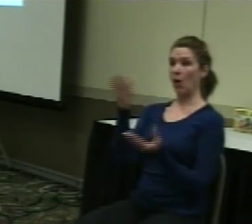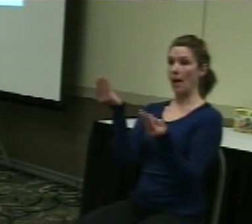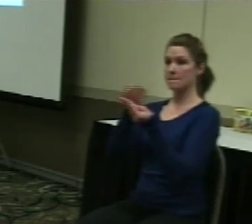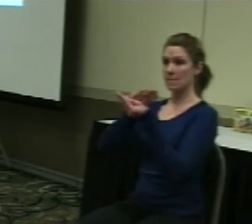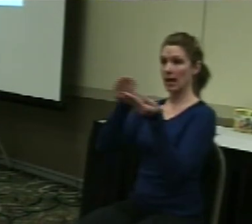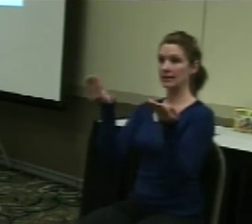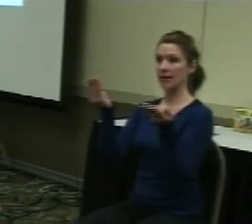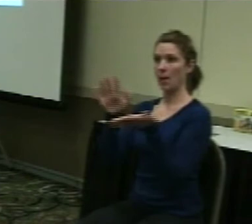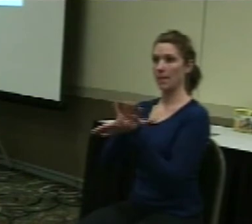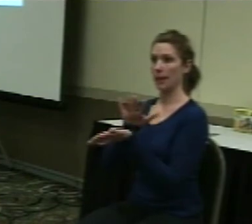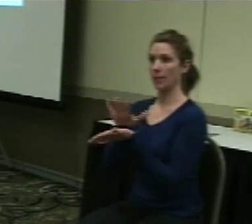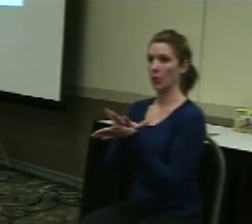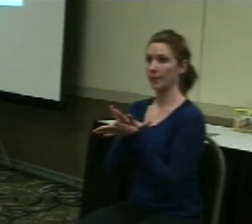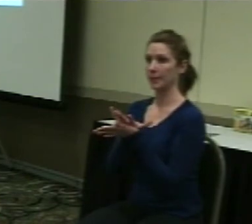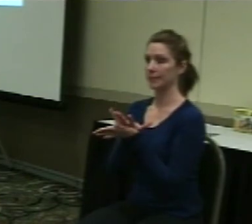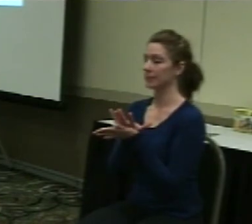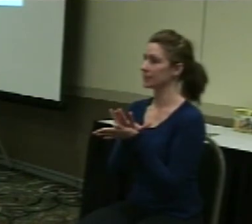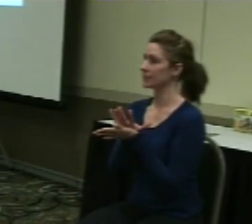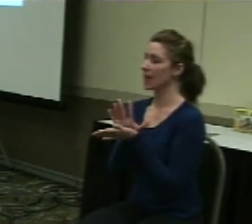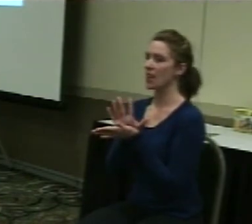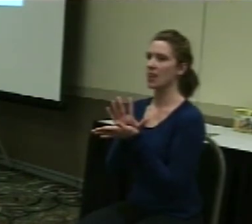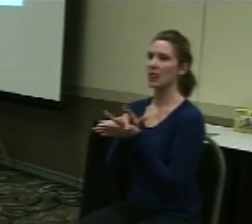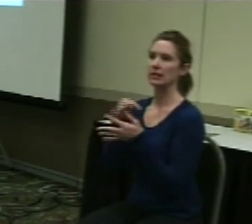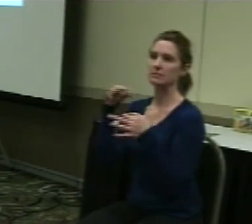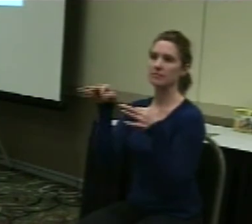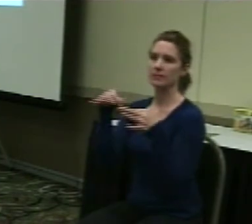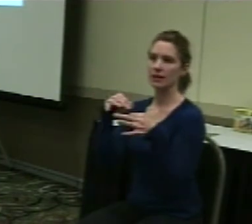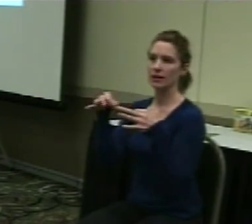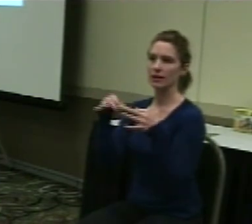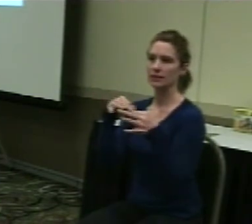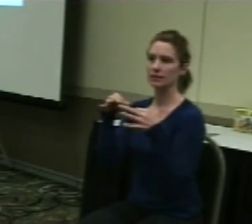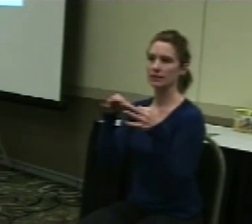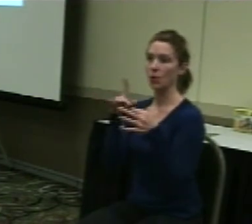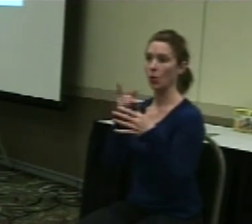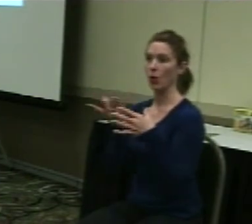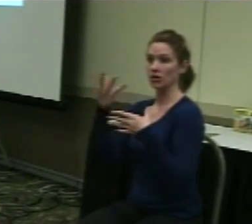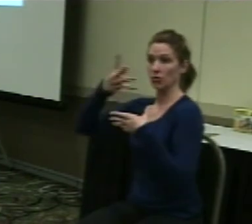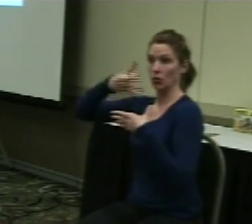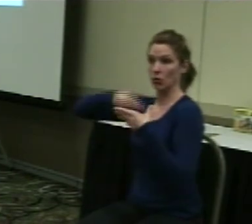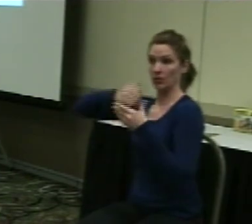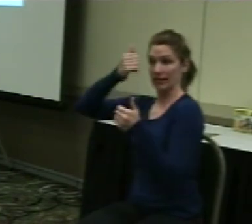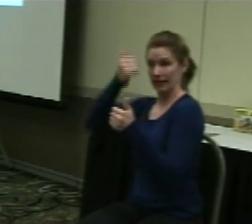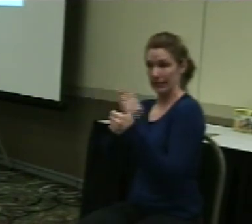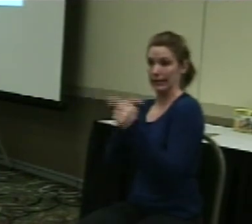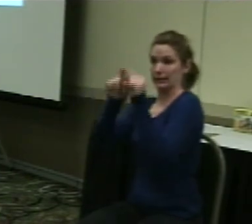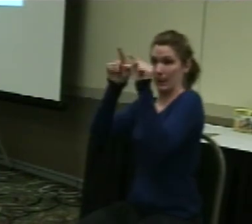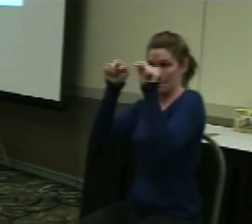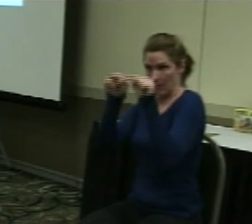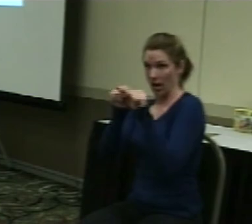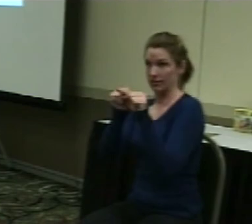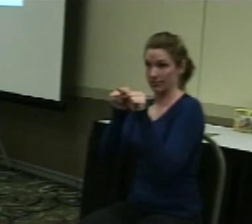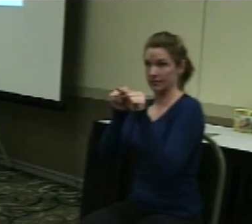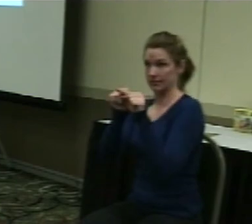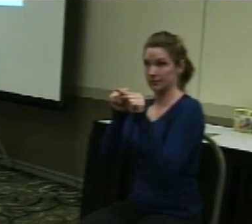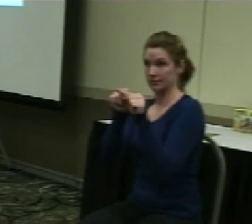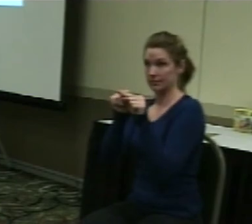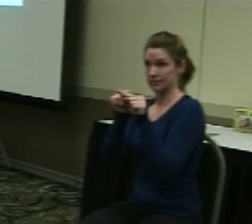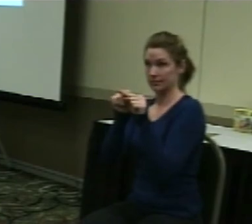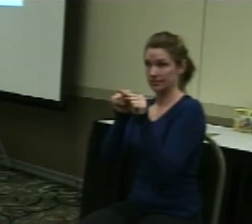passing you out a sheet that tells you what goes in each of the boxes.